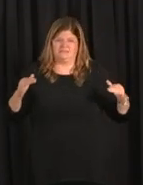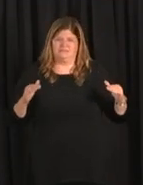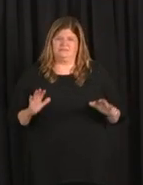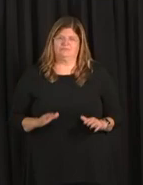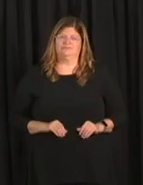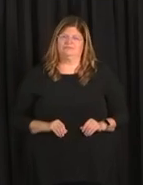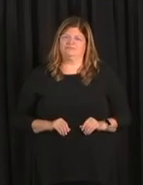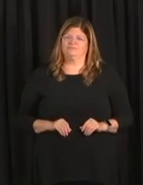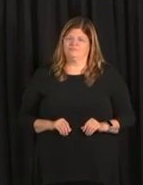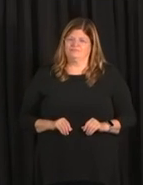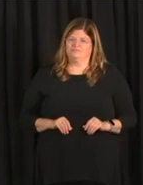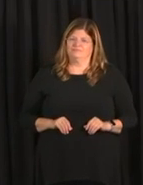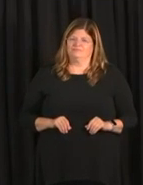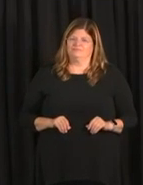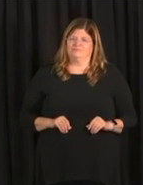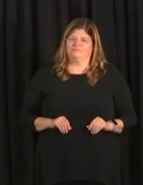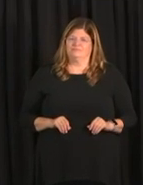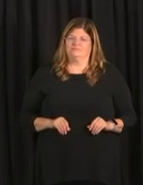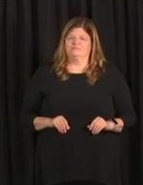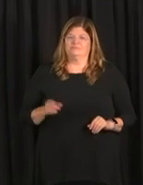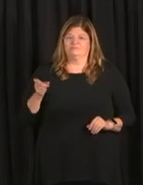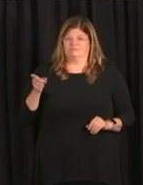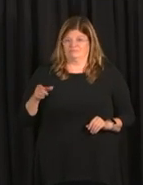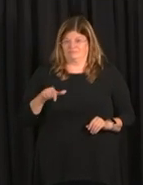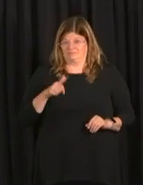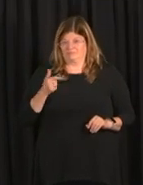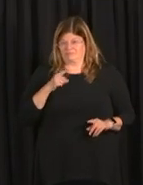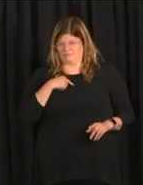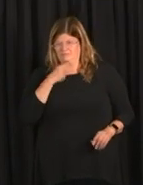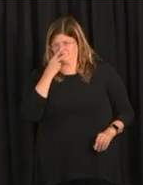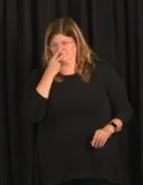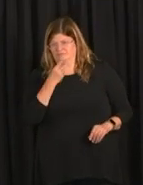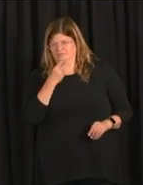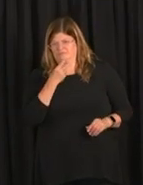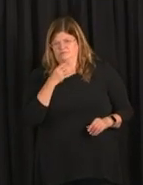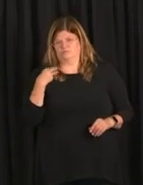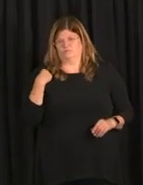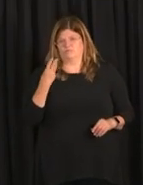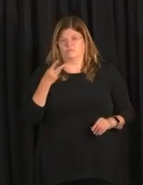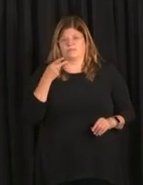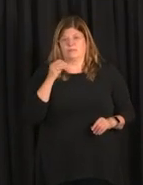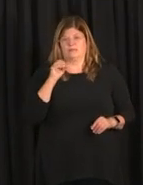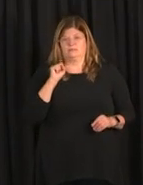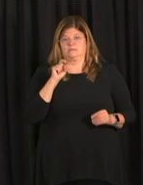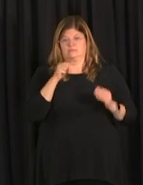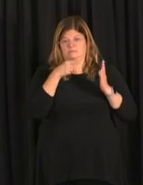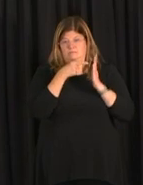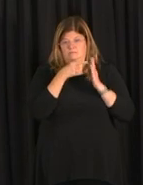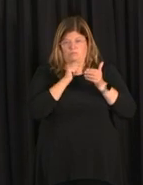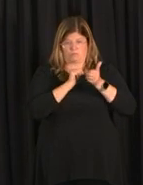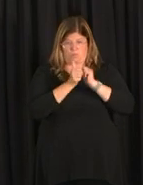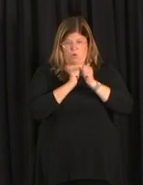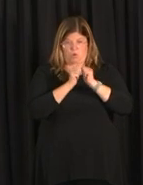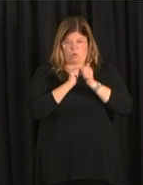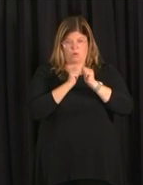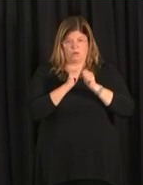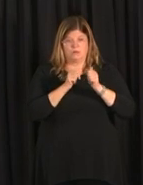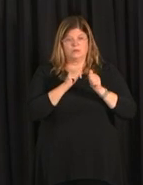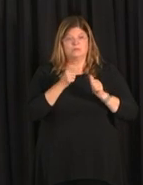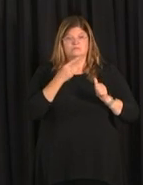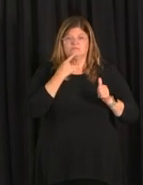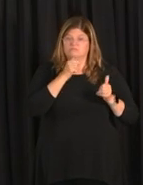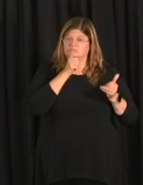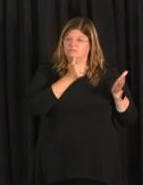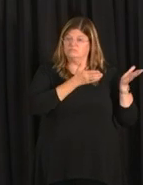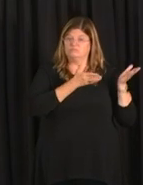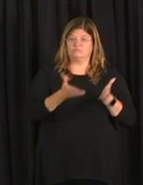Sam? Hey, Mr. Chairman, I saw a piece in the Post last week that sports betting is not bringing in the money